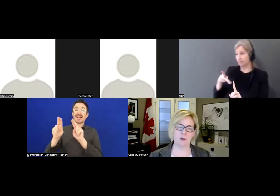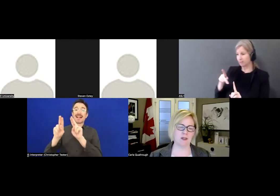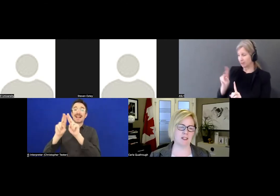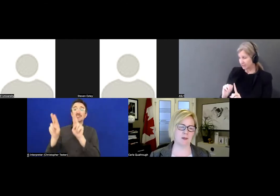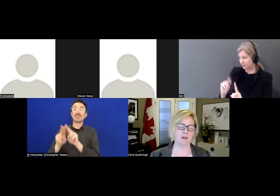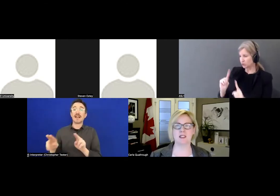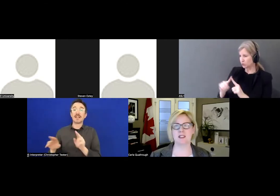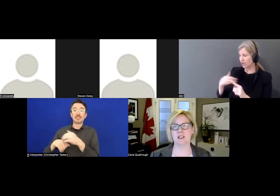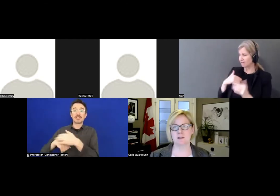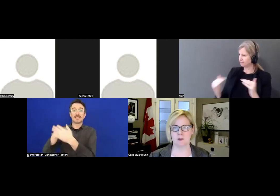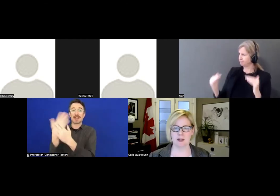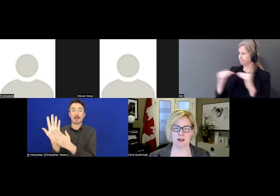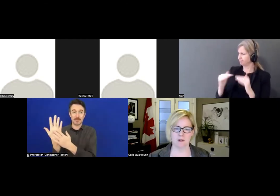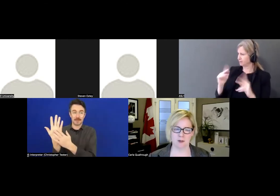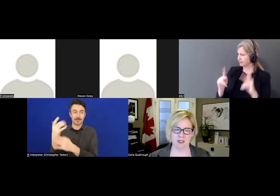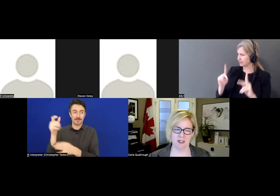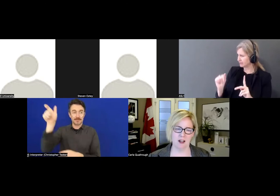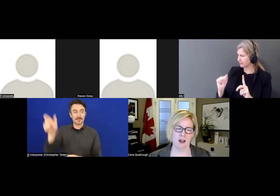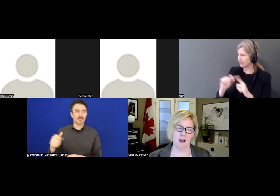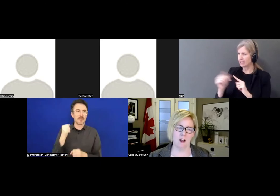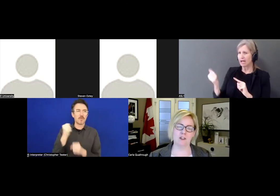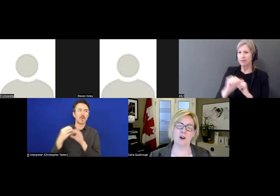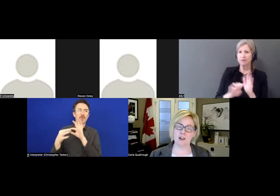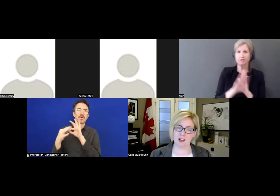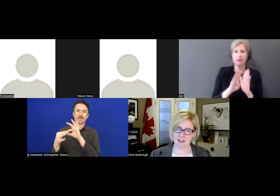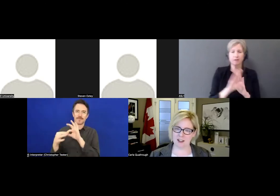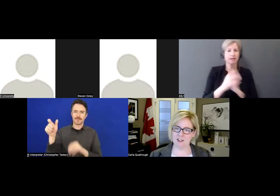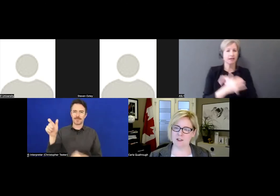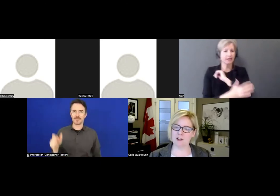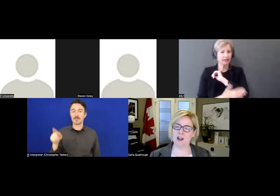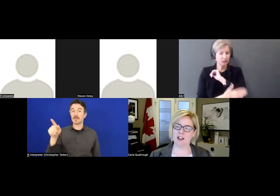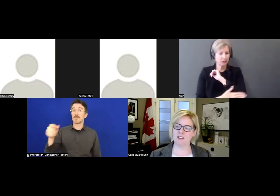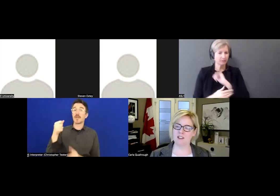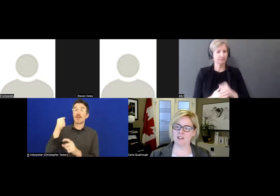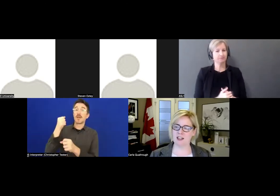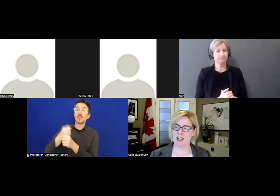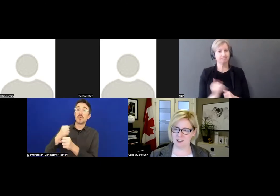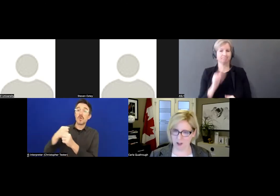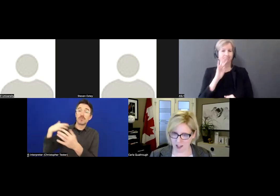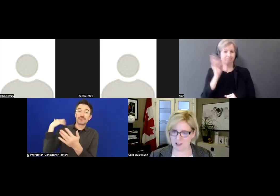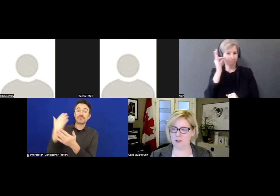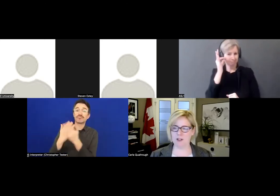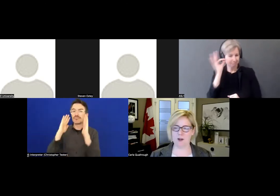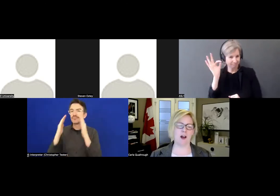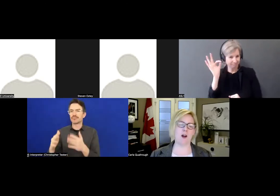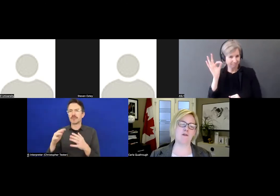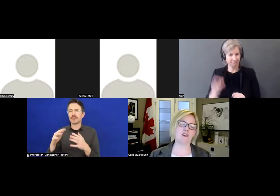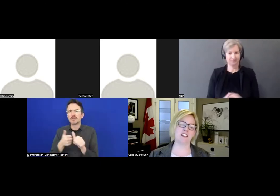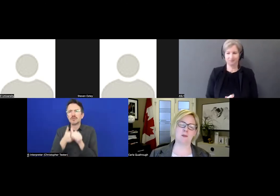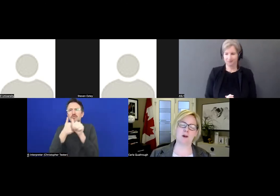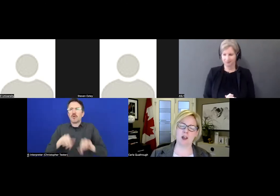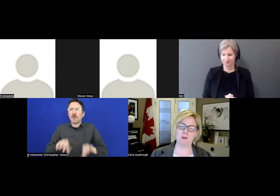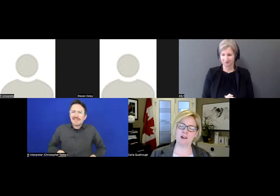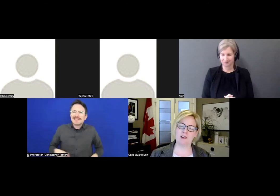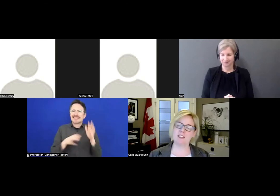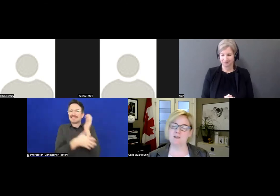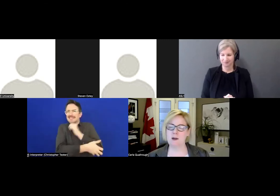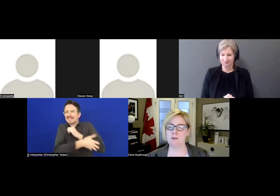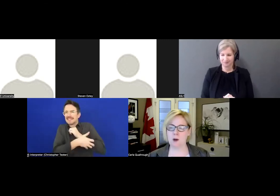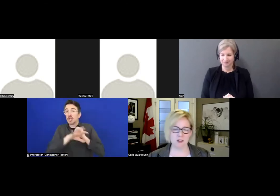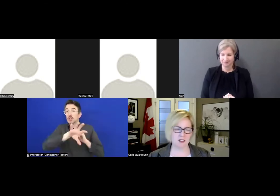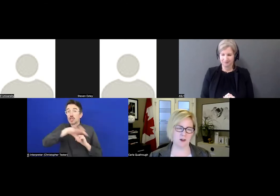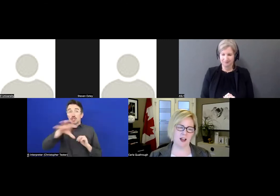people with disabilities in developing countries. Dans le cadre de notre résolution à renforcer le programme